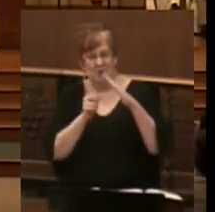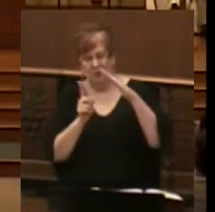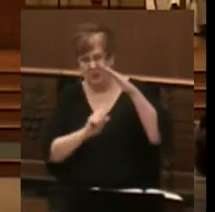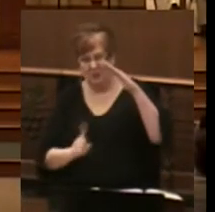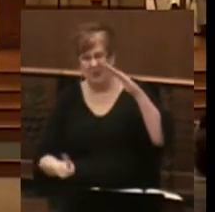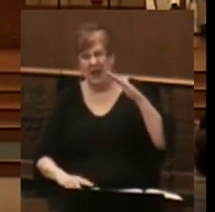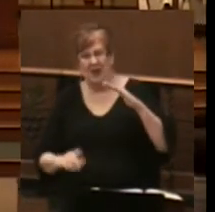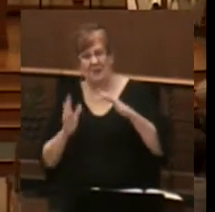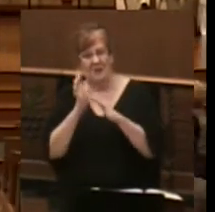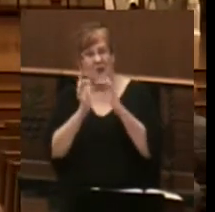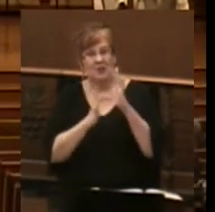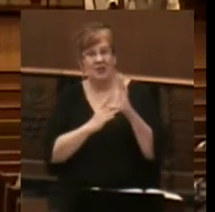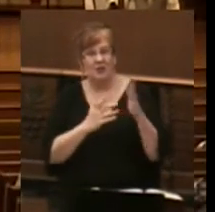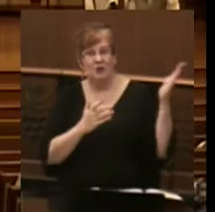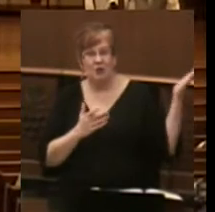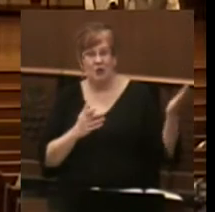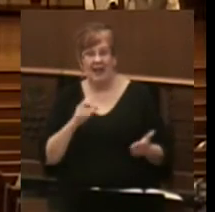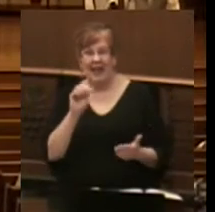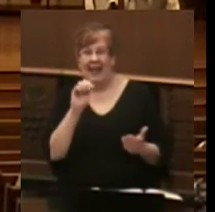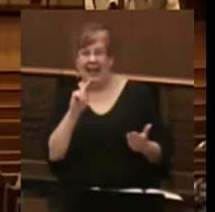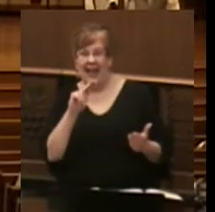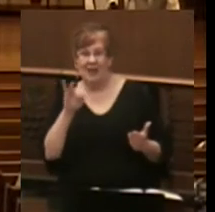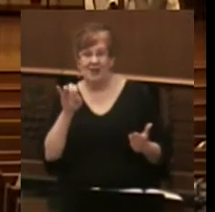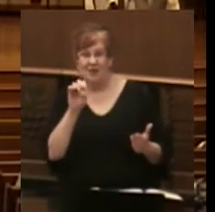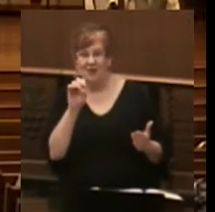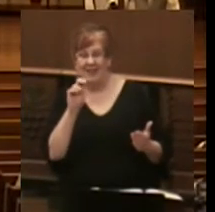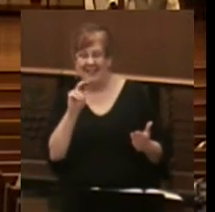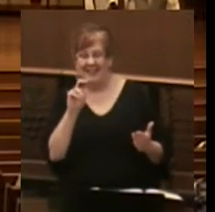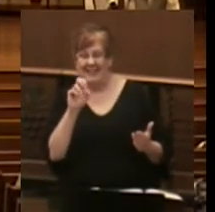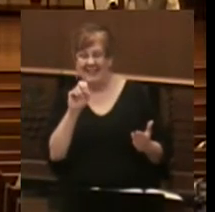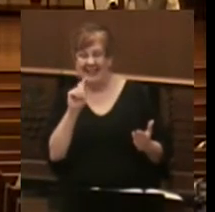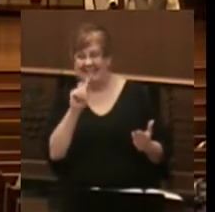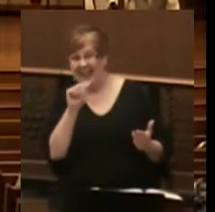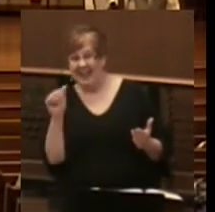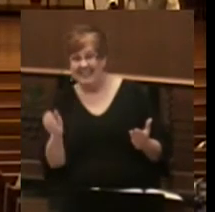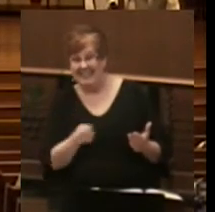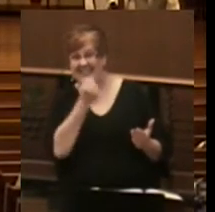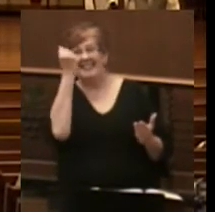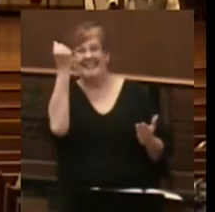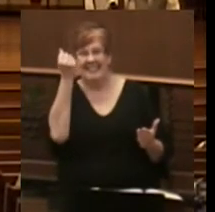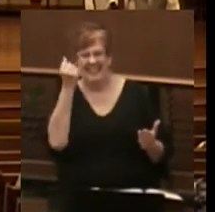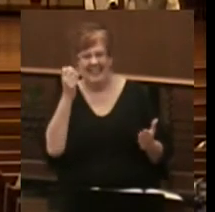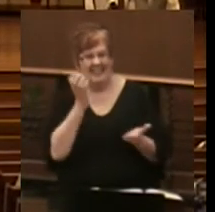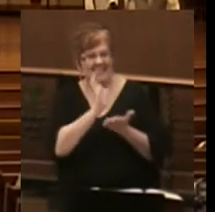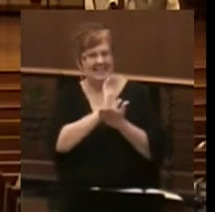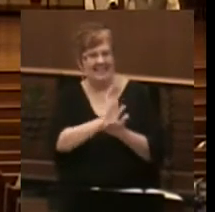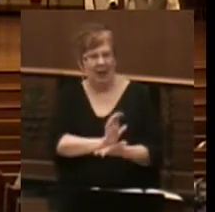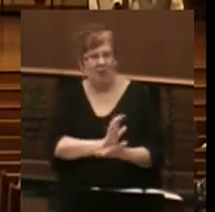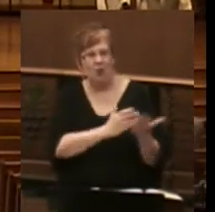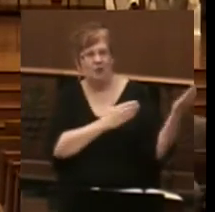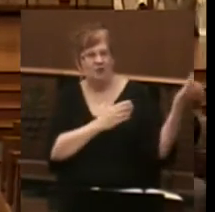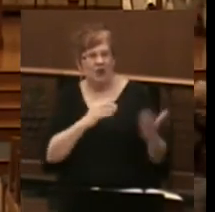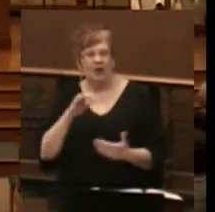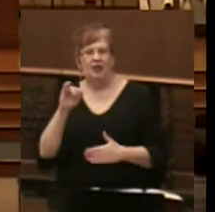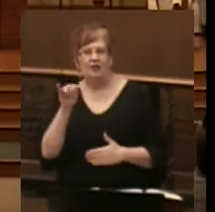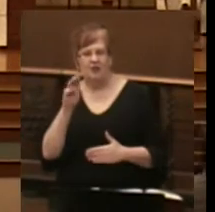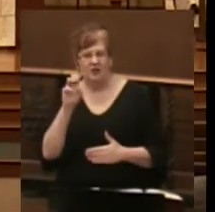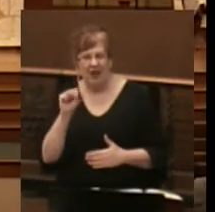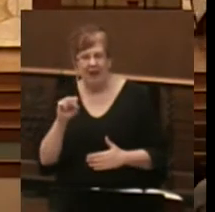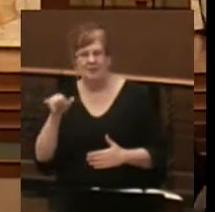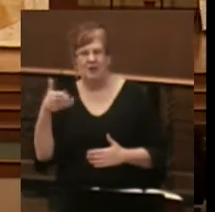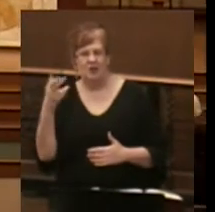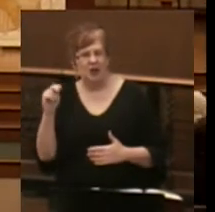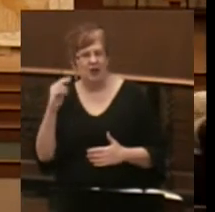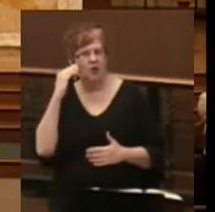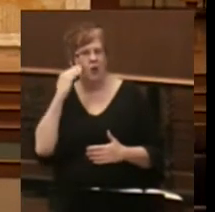Jesus took Anjanetta's sailboat out there to try and rescue Peter, and he took with him James and John. And you know why